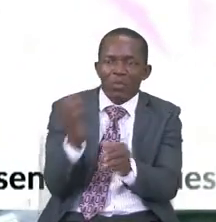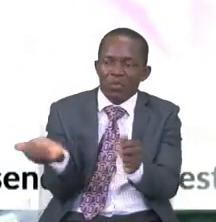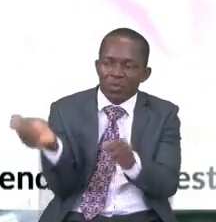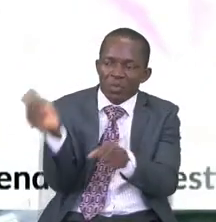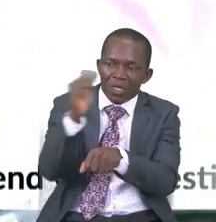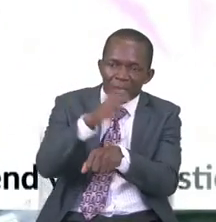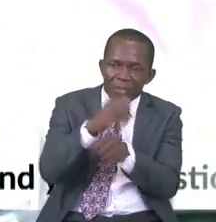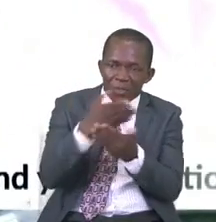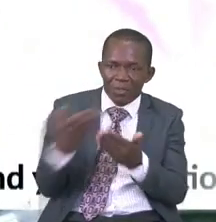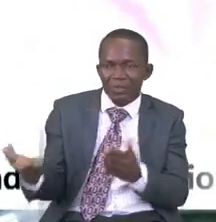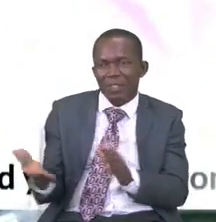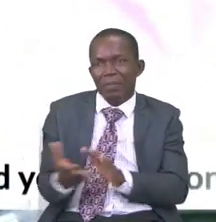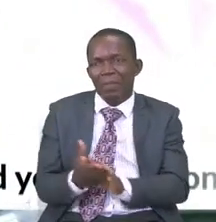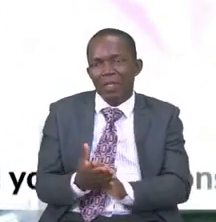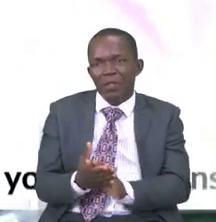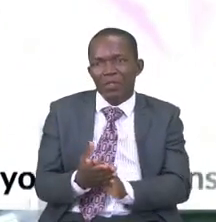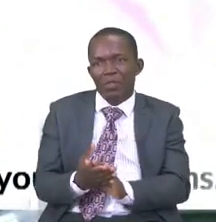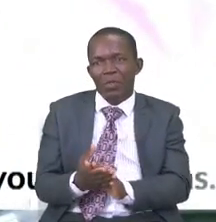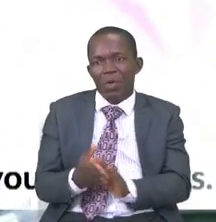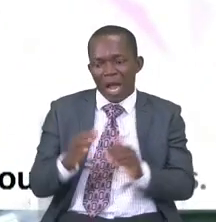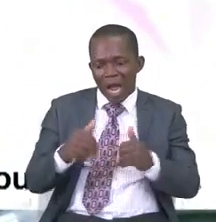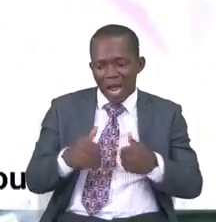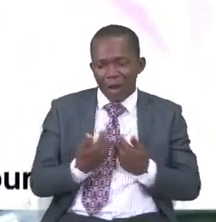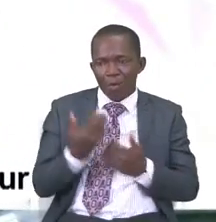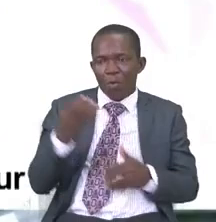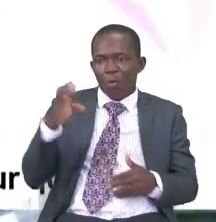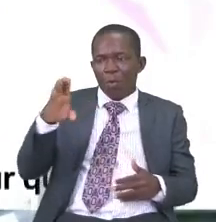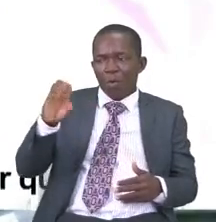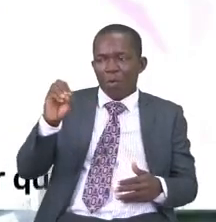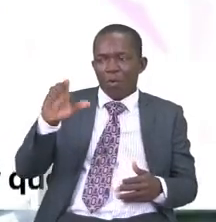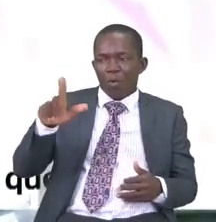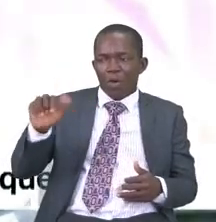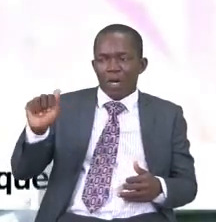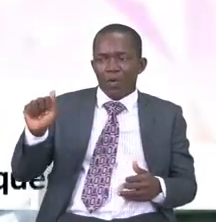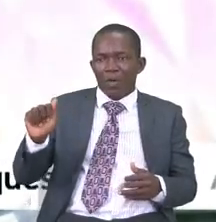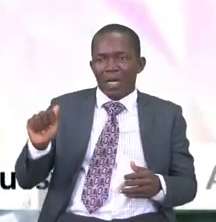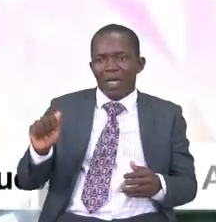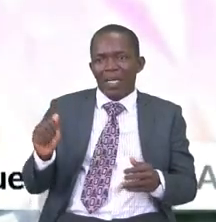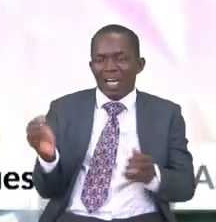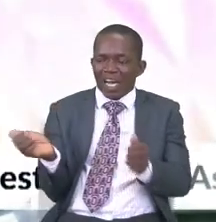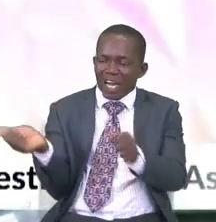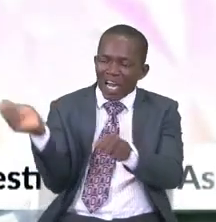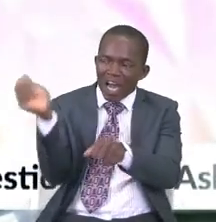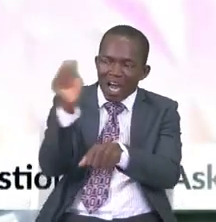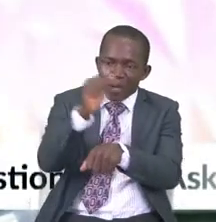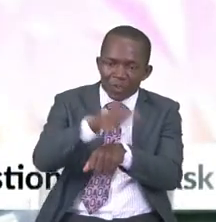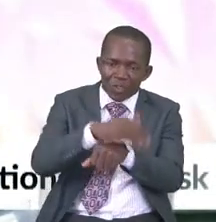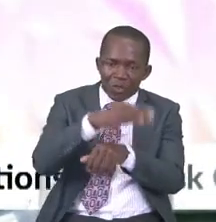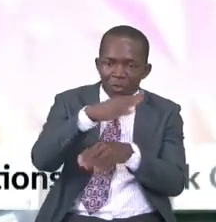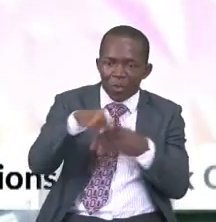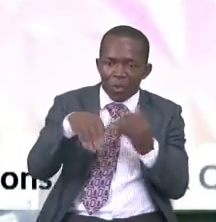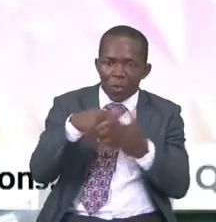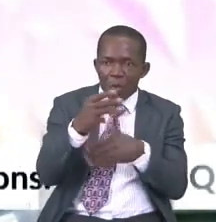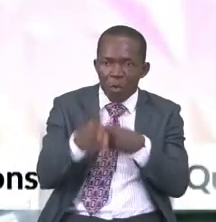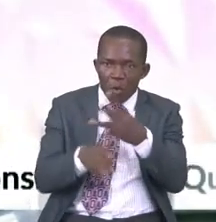terms. Have a Coke and a smile. You remember that? And then colonization. And I said, it's called